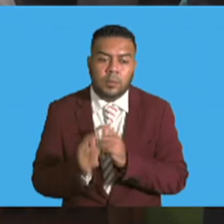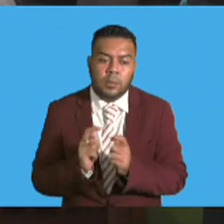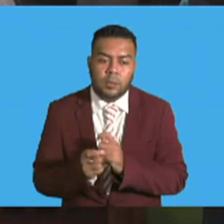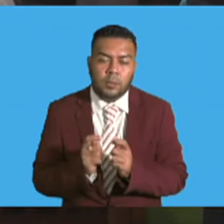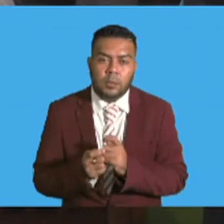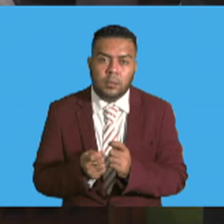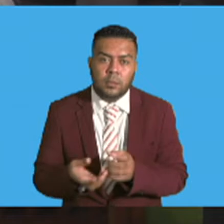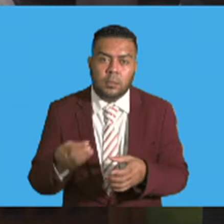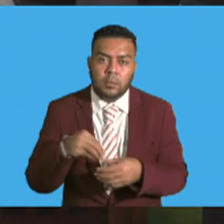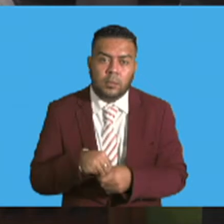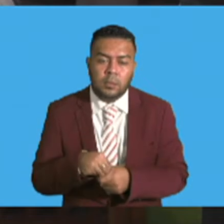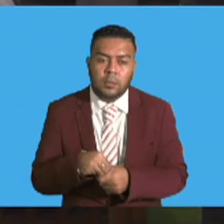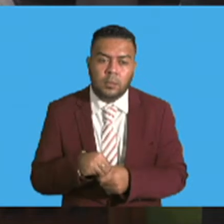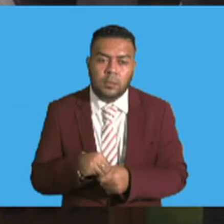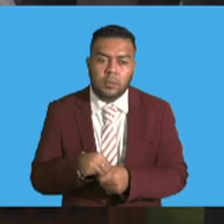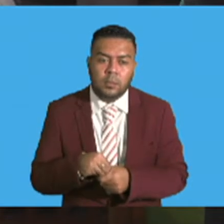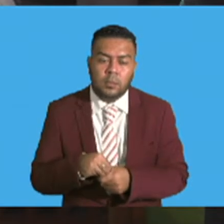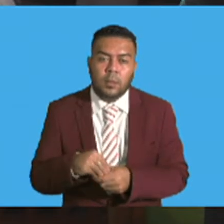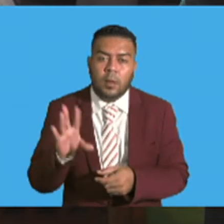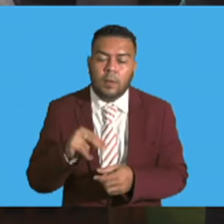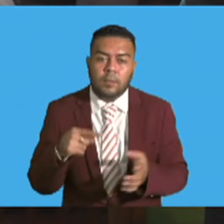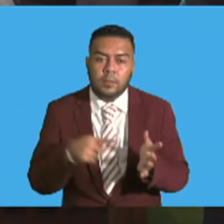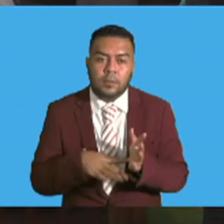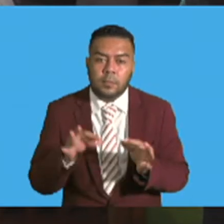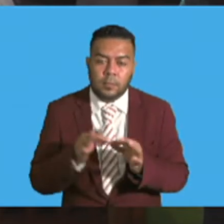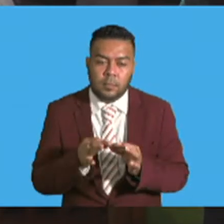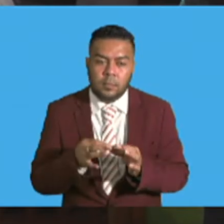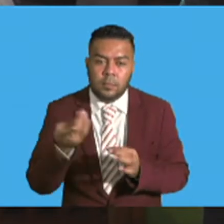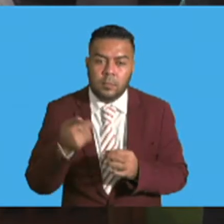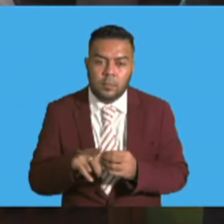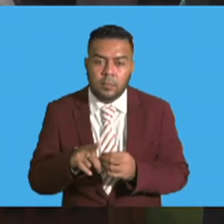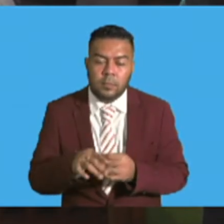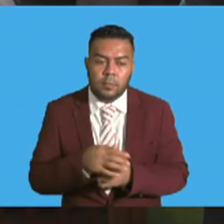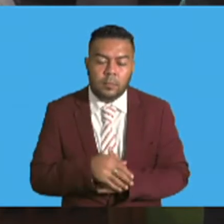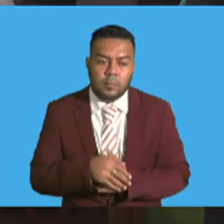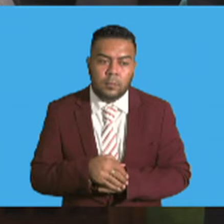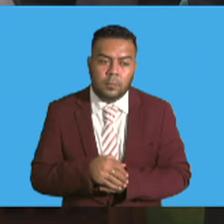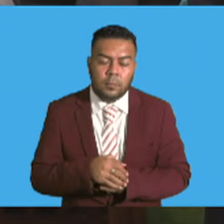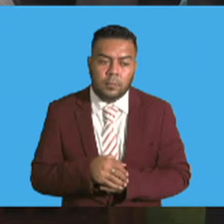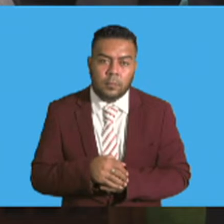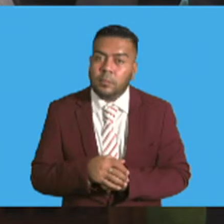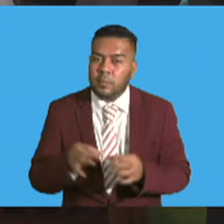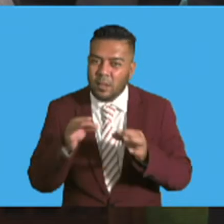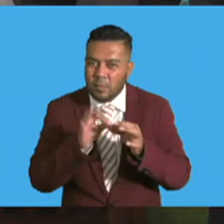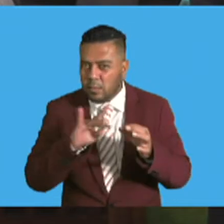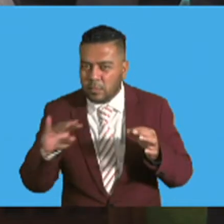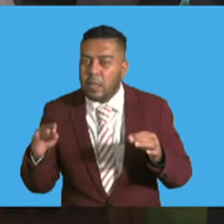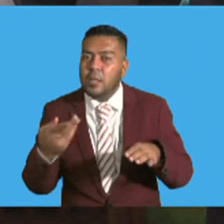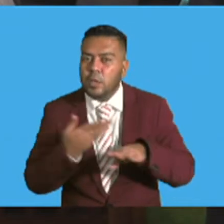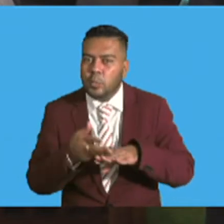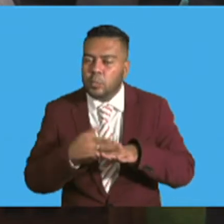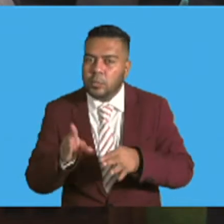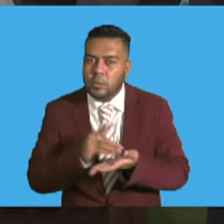our existing stock with TB and brucellosis. Secondly, we don't want to introduce a